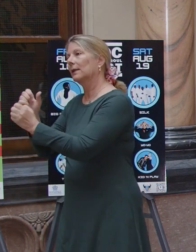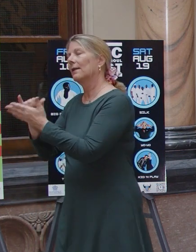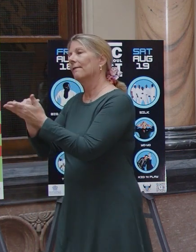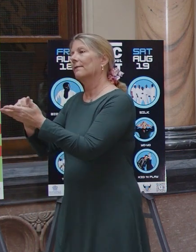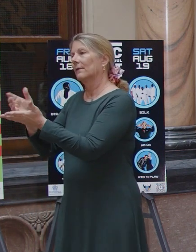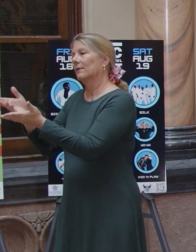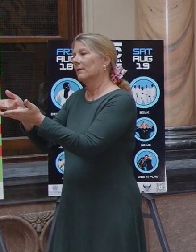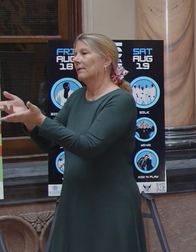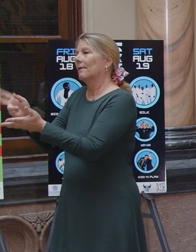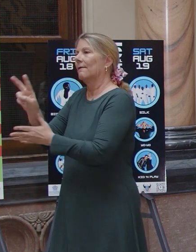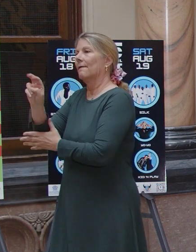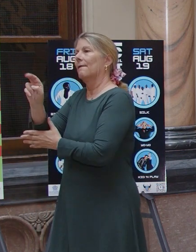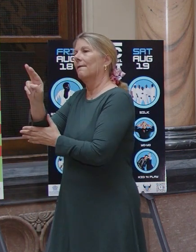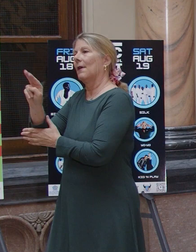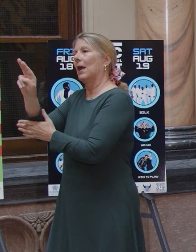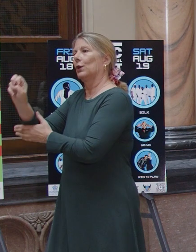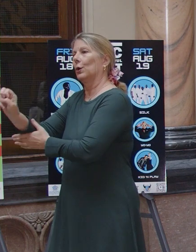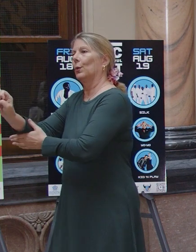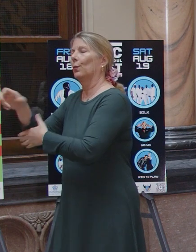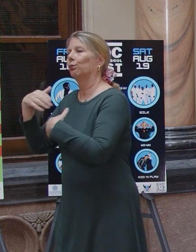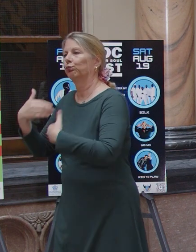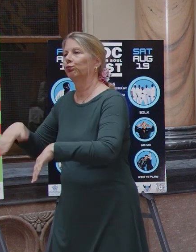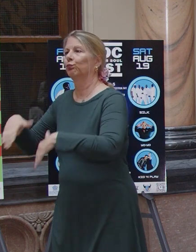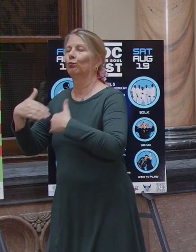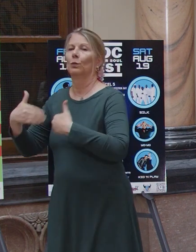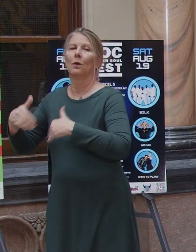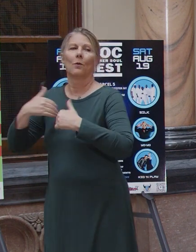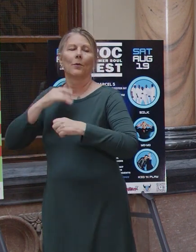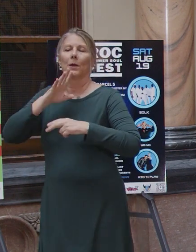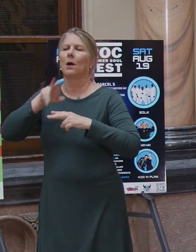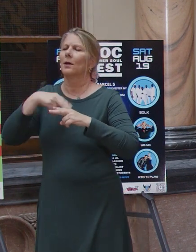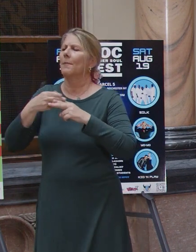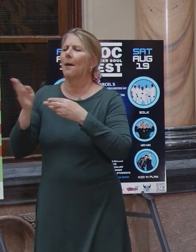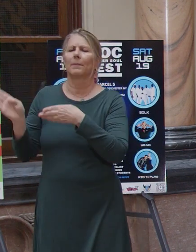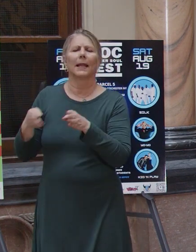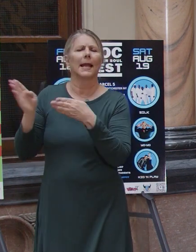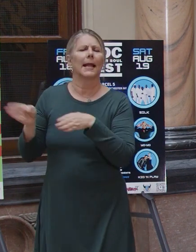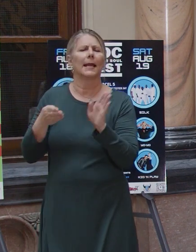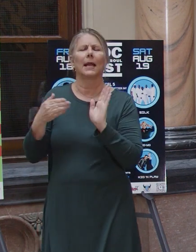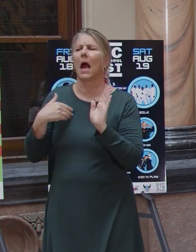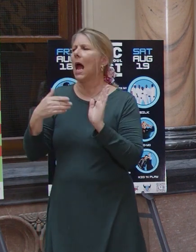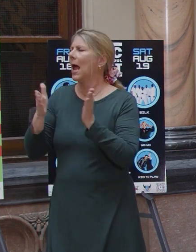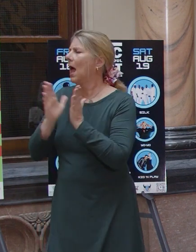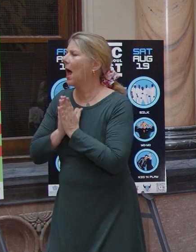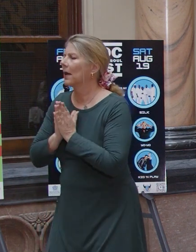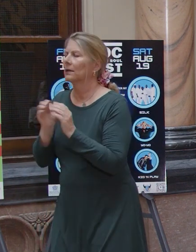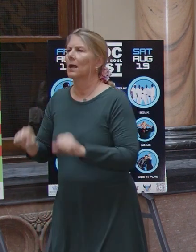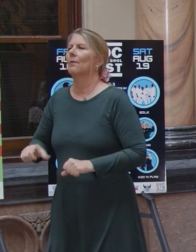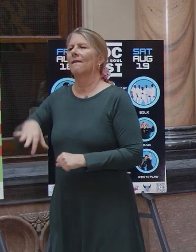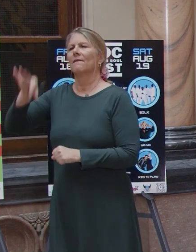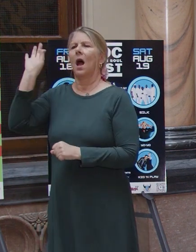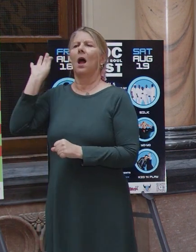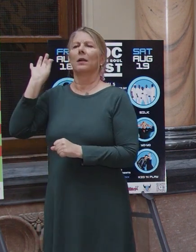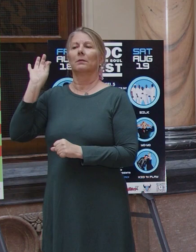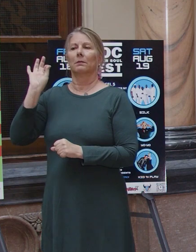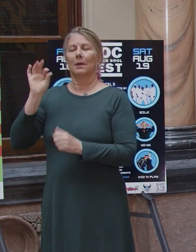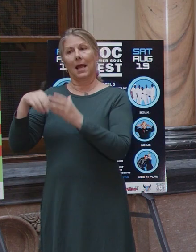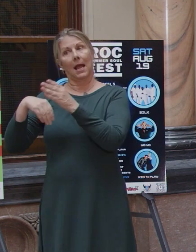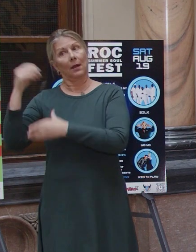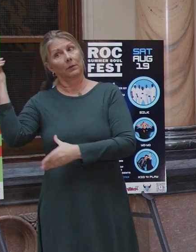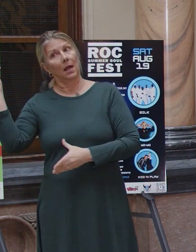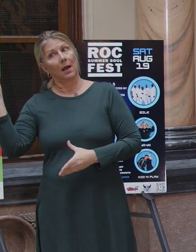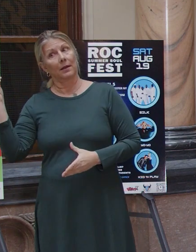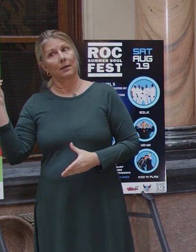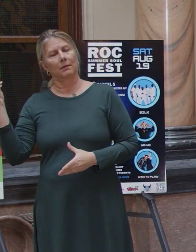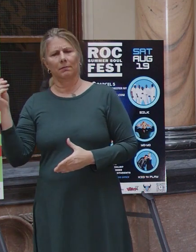Well, Parcel 5 was attractive. When we started talking about planning this, I said, can we find somewhere outside that's in the center of the city? And Parcel 5 has kind of become